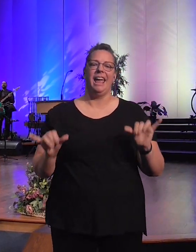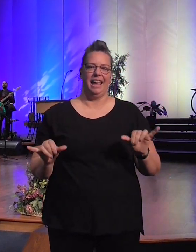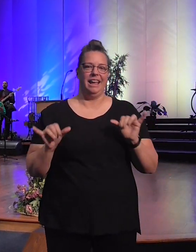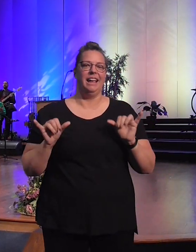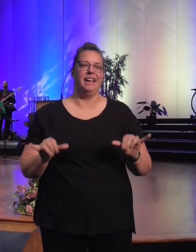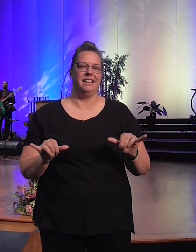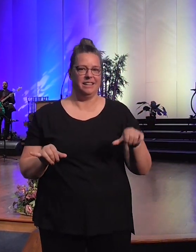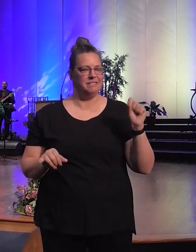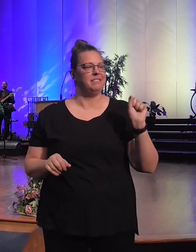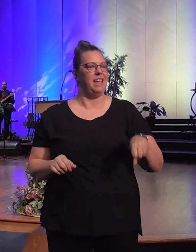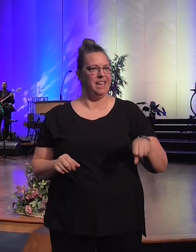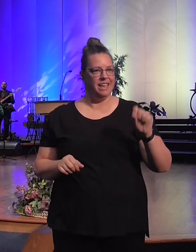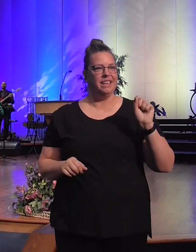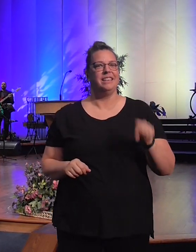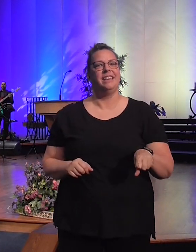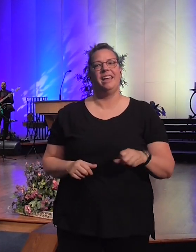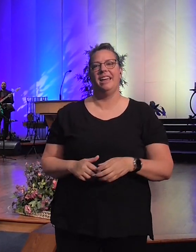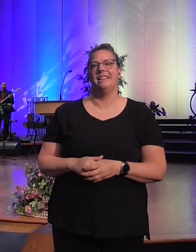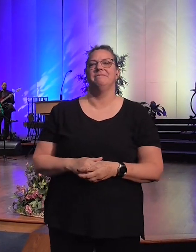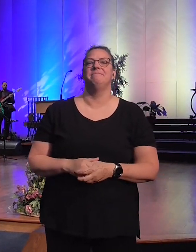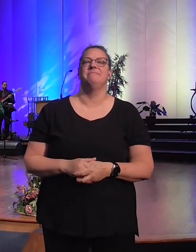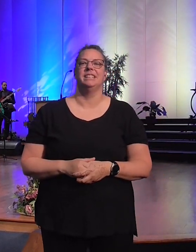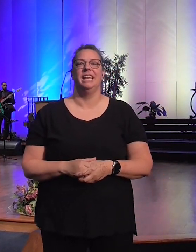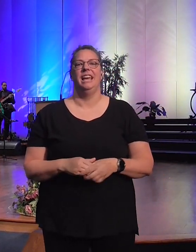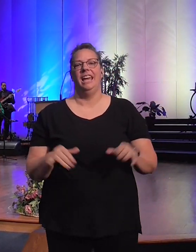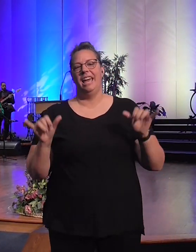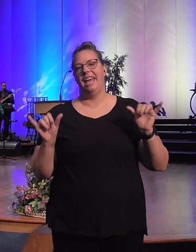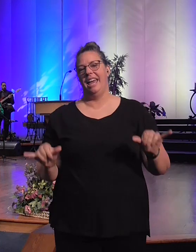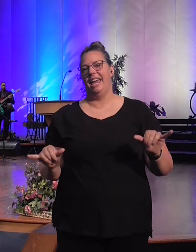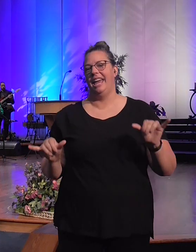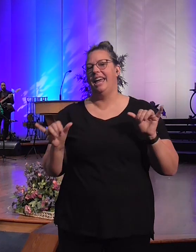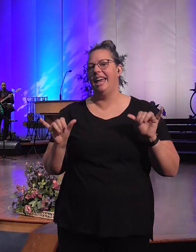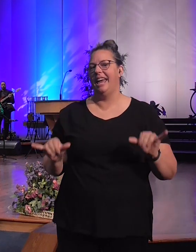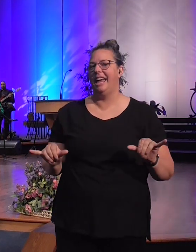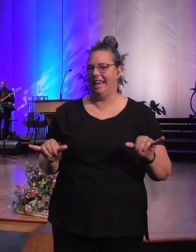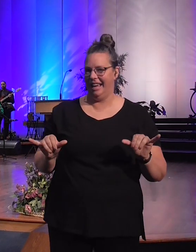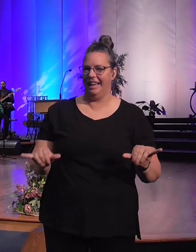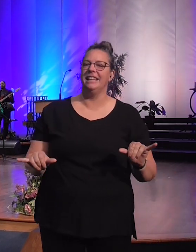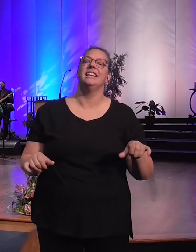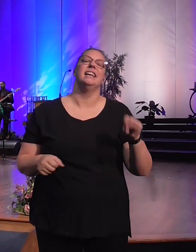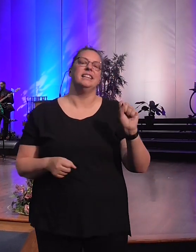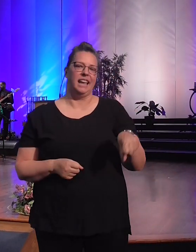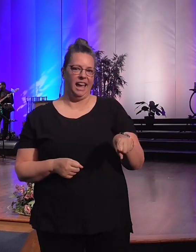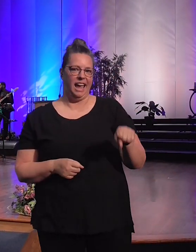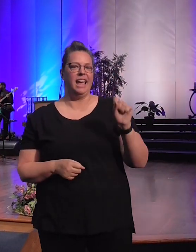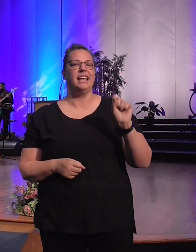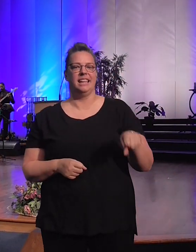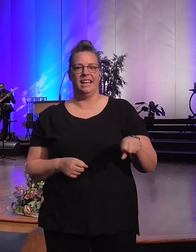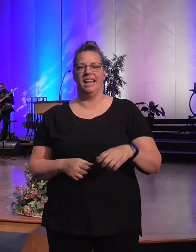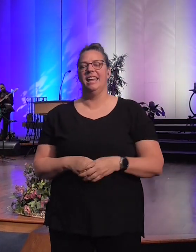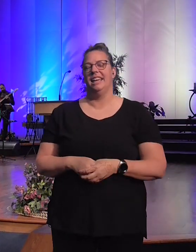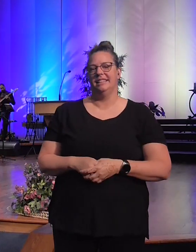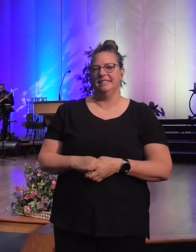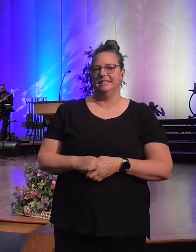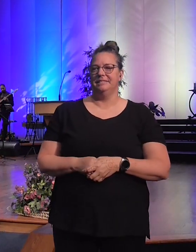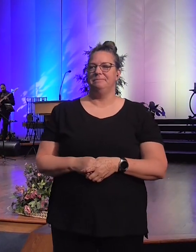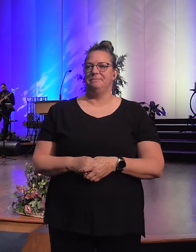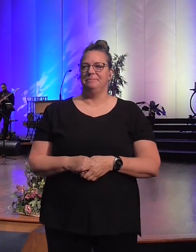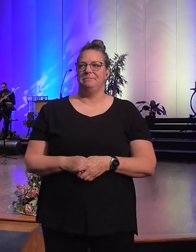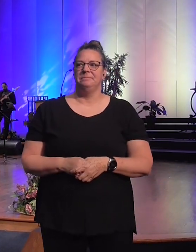Hey, hey, yeah, yeah. Hey, hey, hey, yeah, yeah.